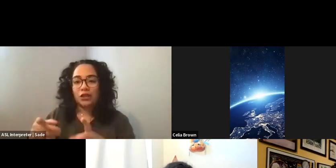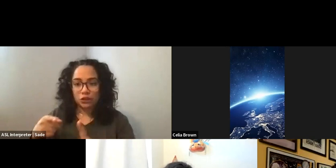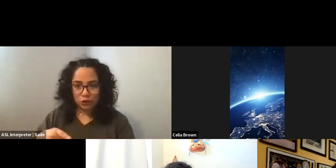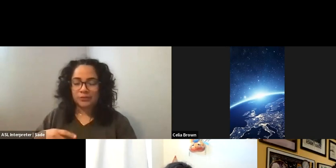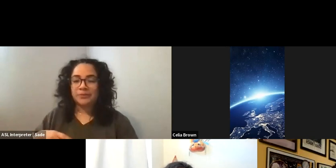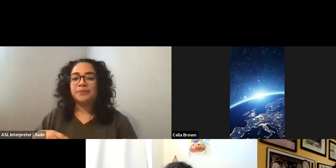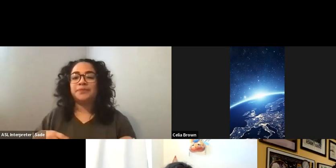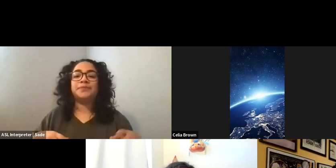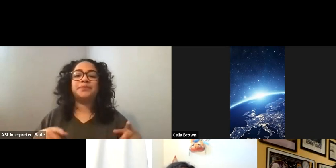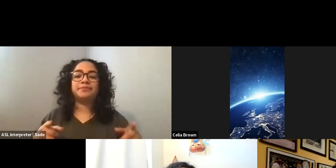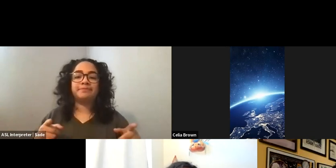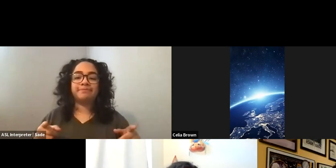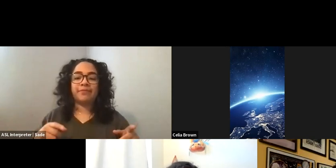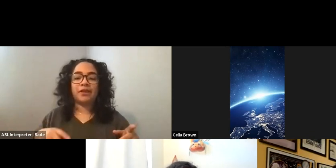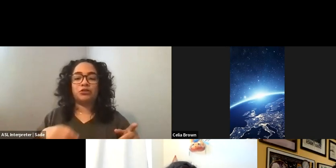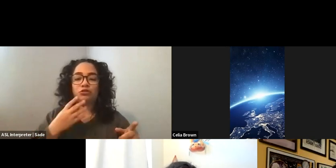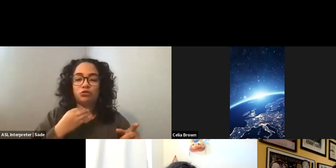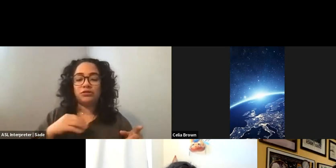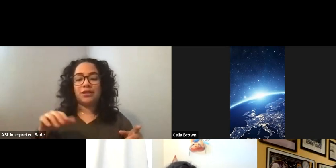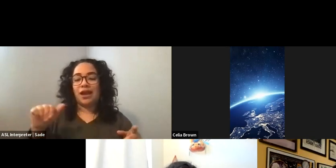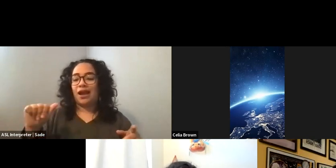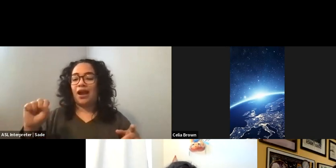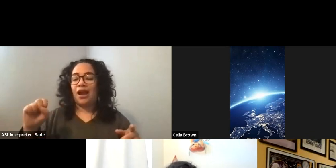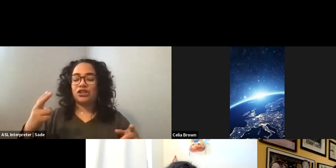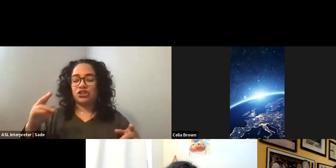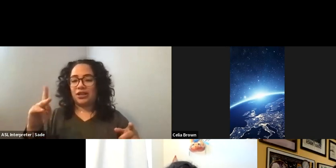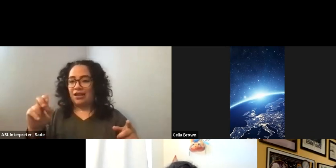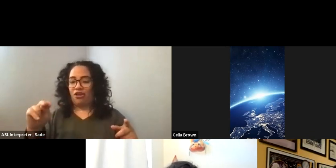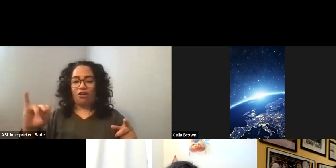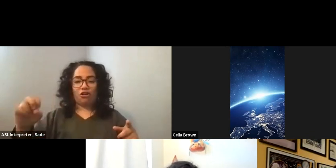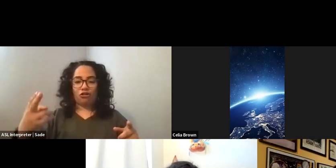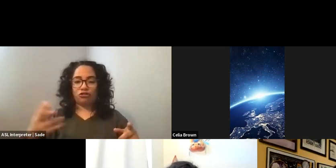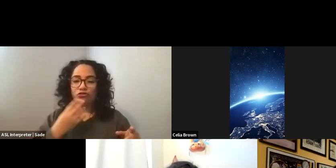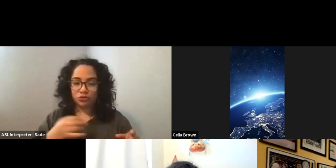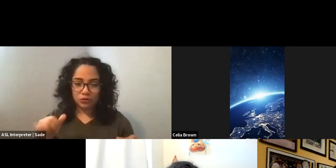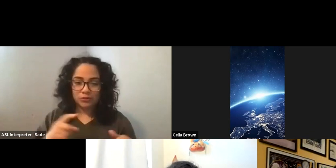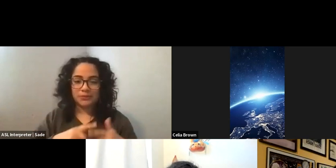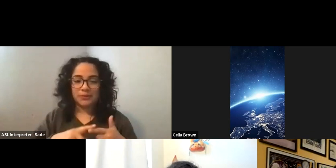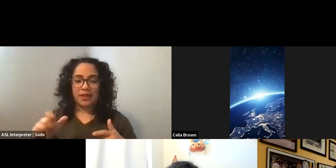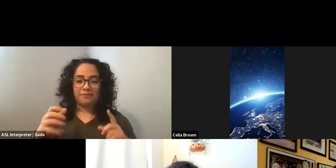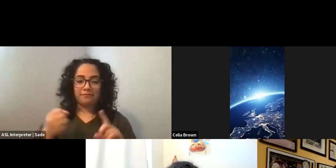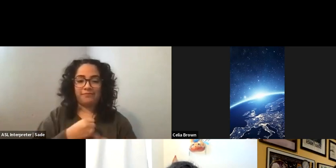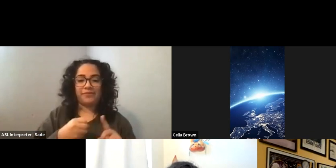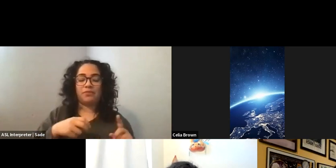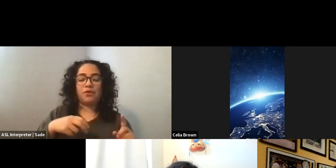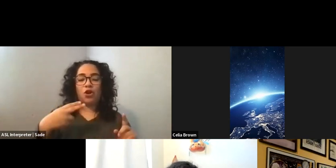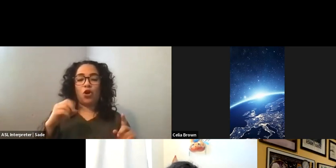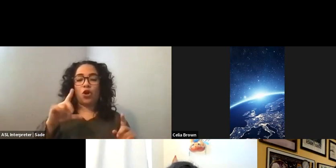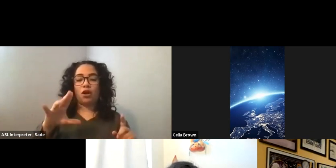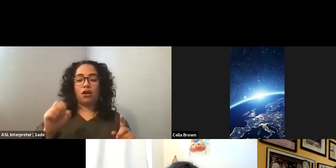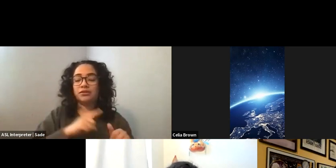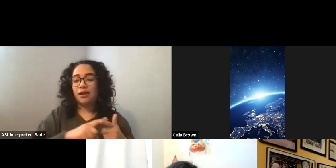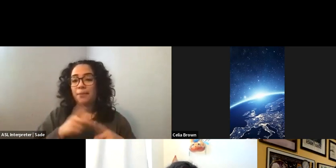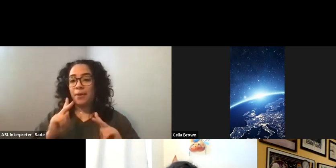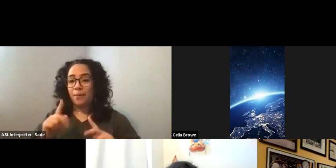fleeing the violence of the Holocaust, as well as folks in Puerto Rico, which was formerly